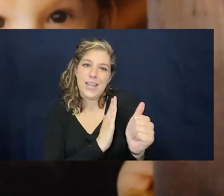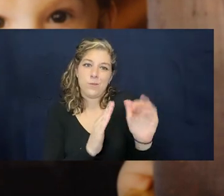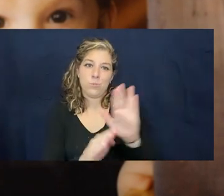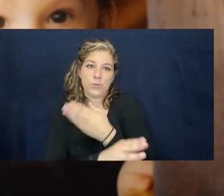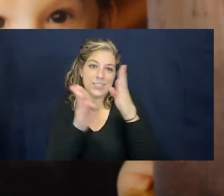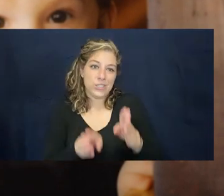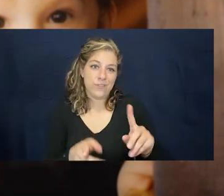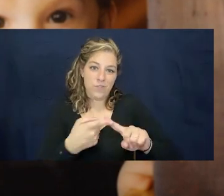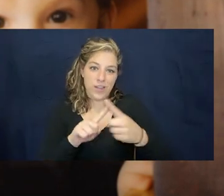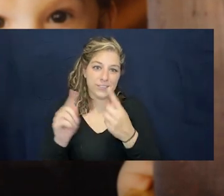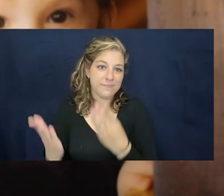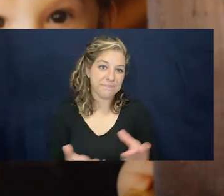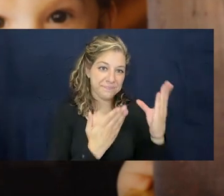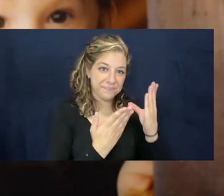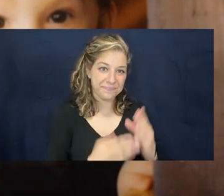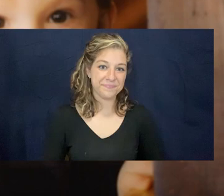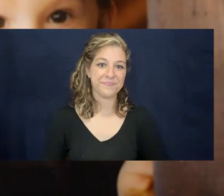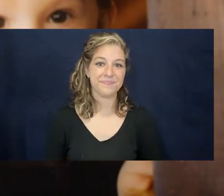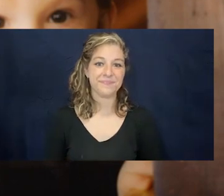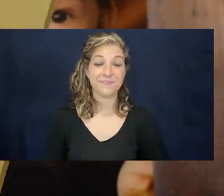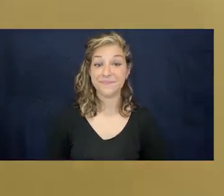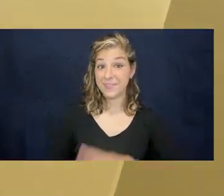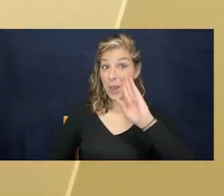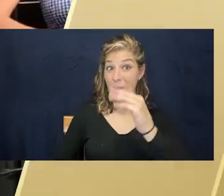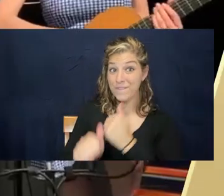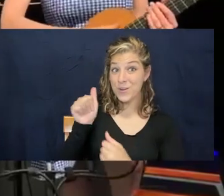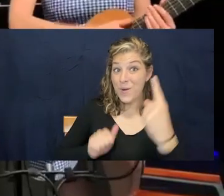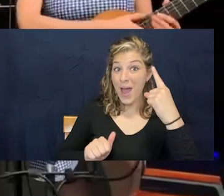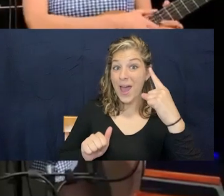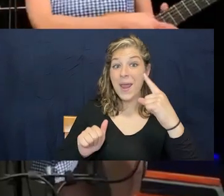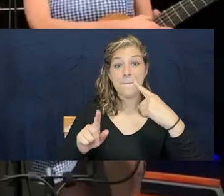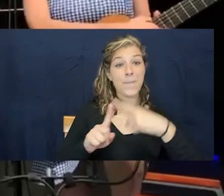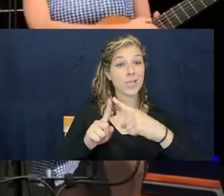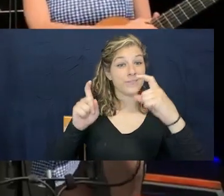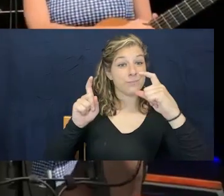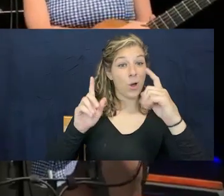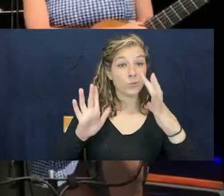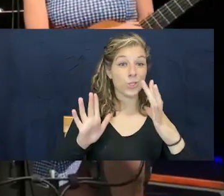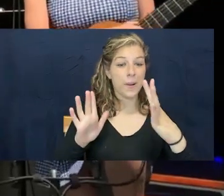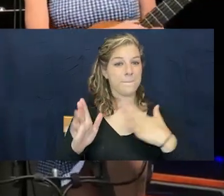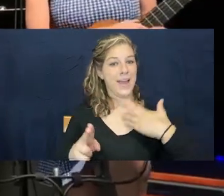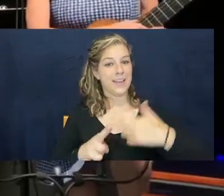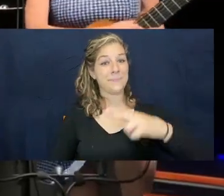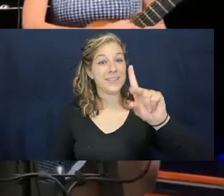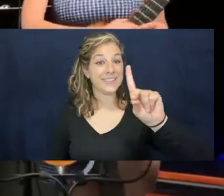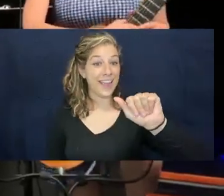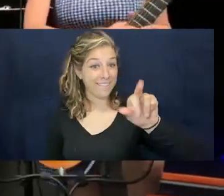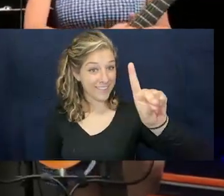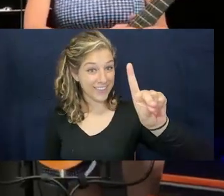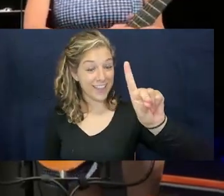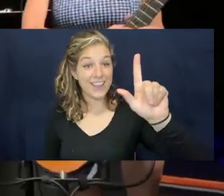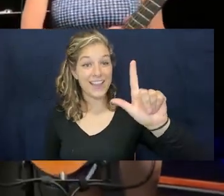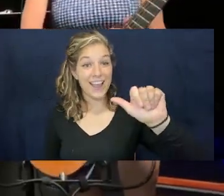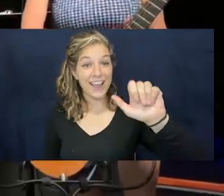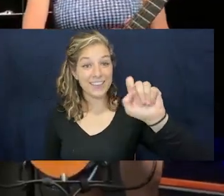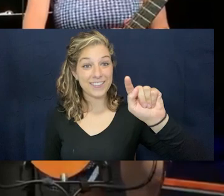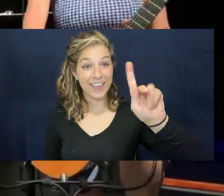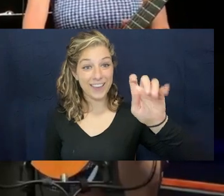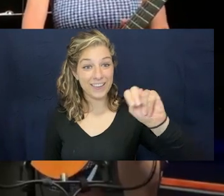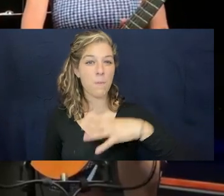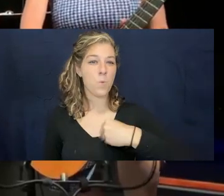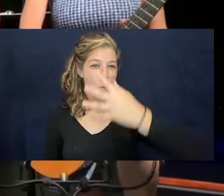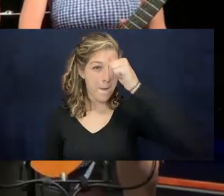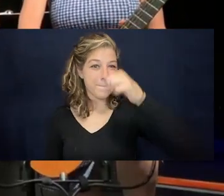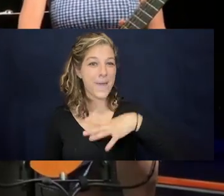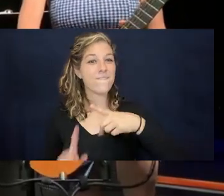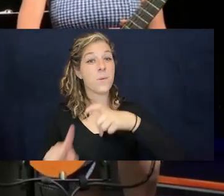of our talented musician friends. Hello, everybody at Positive Exposure. My name is David Lutkin, and